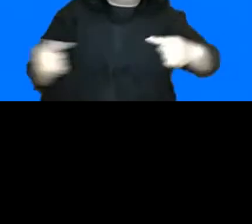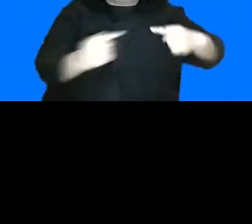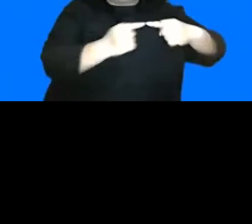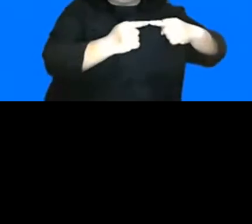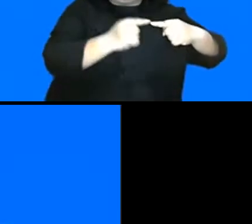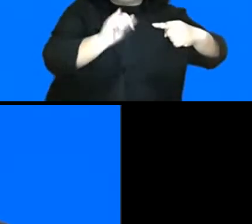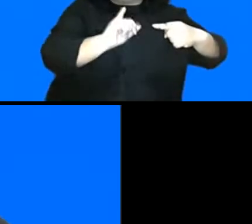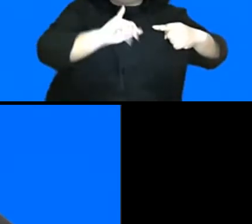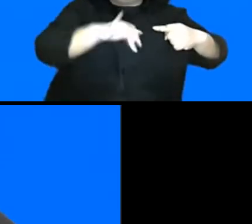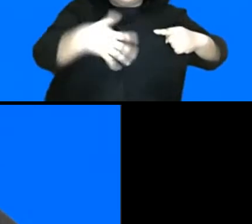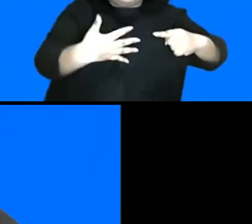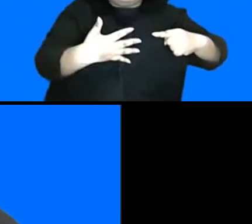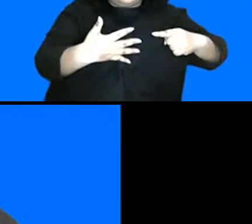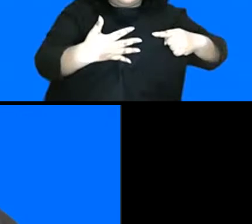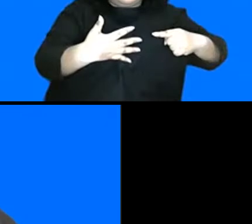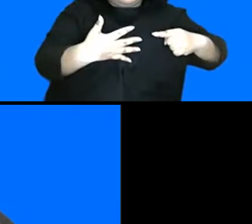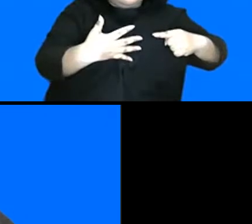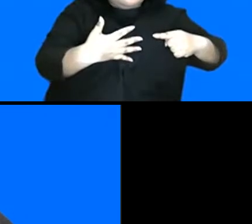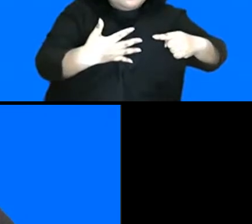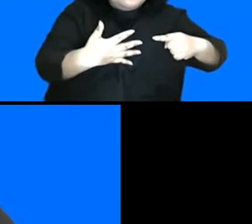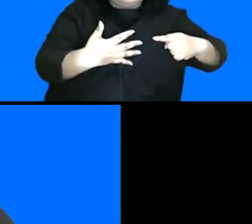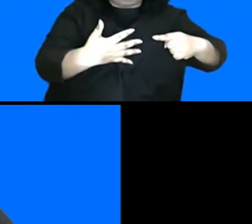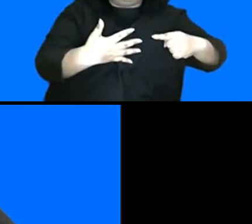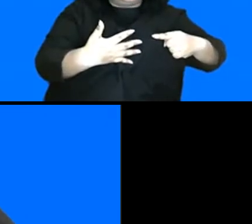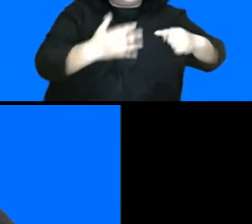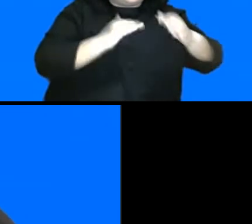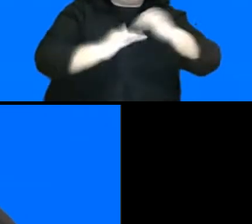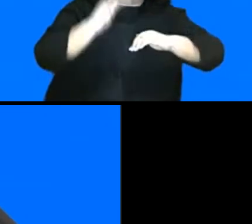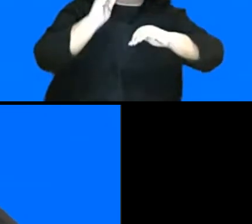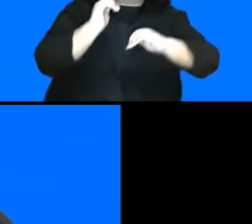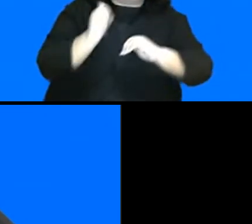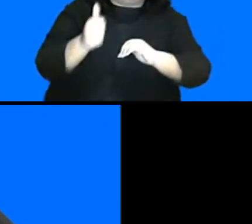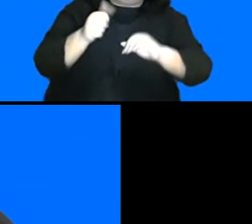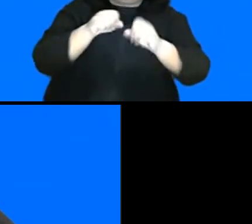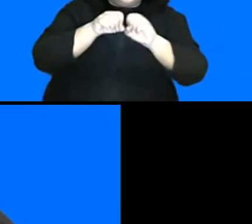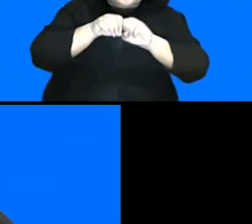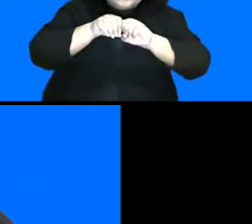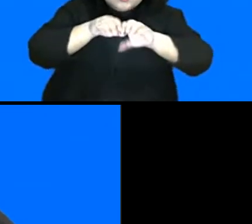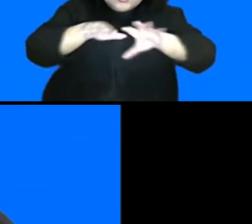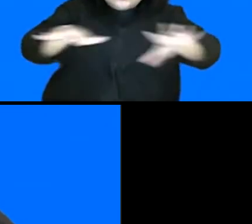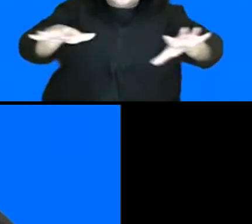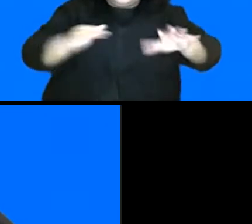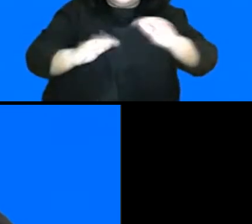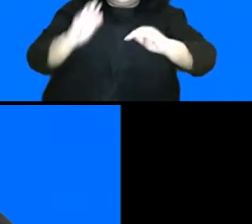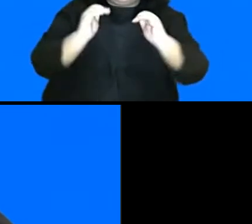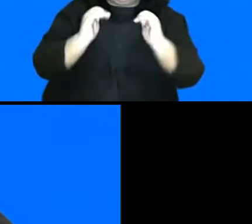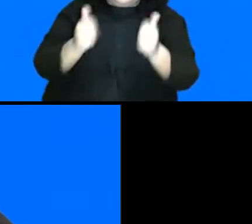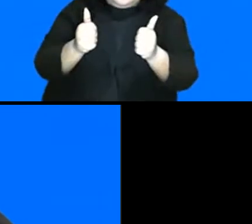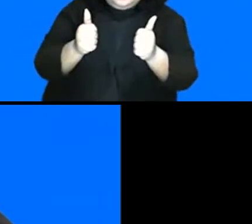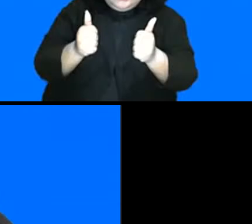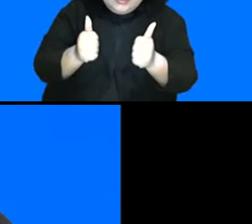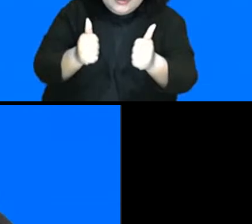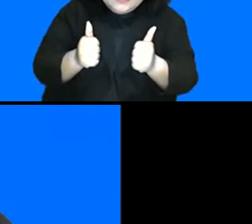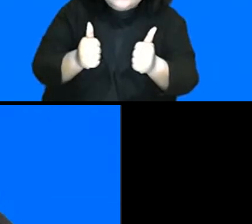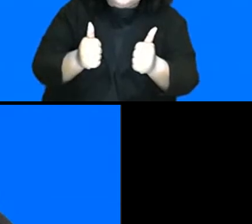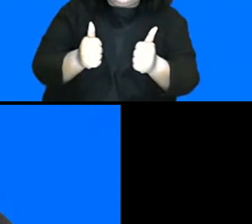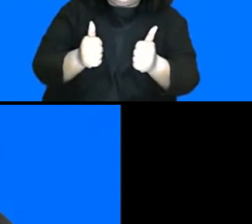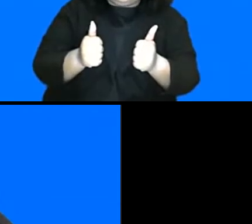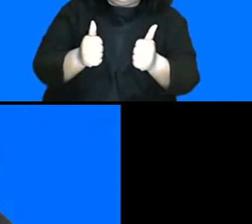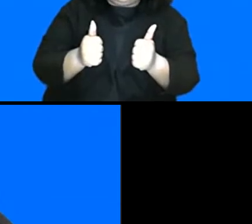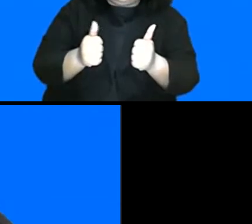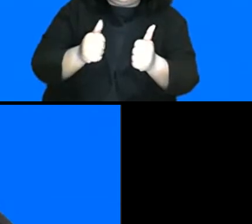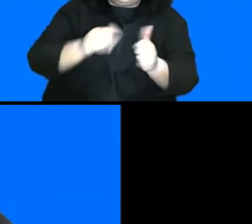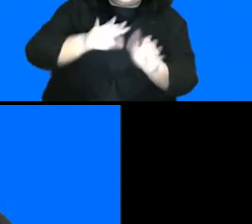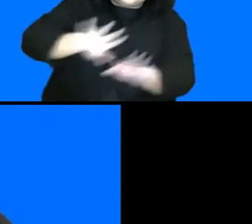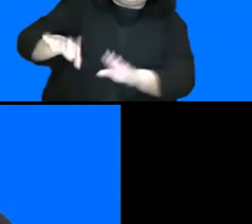in education and health and distribution of wealth. So despite corruption, public expenditure manages to do that, you